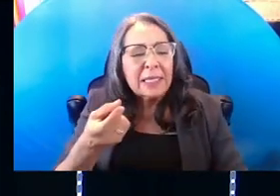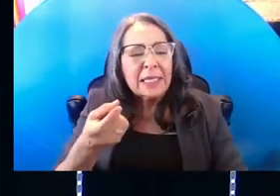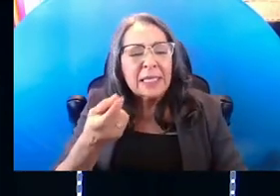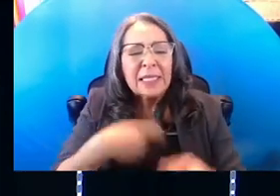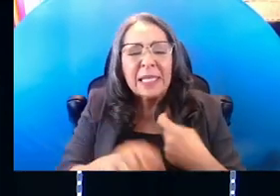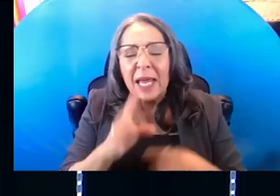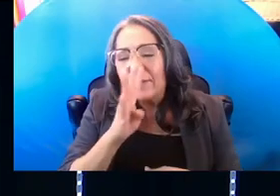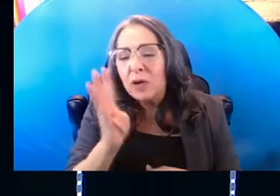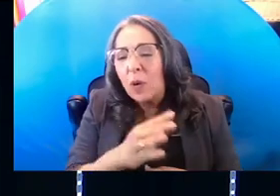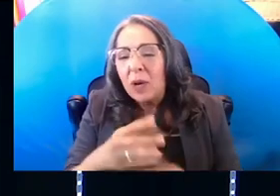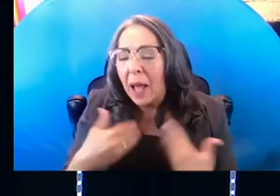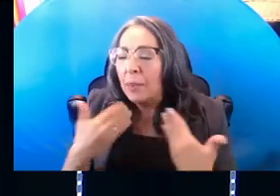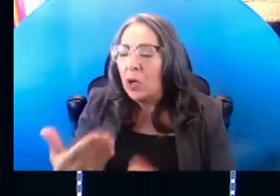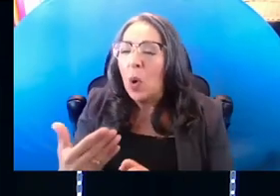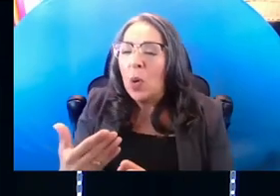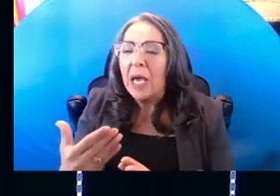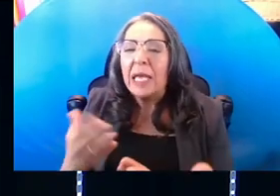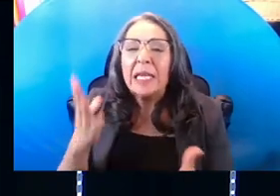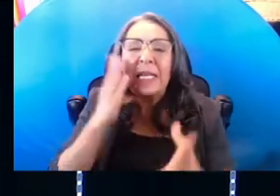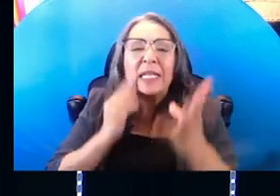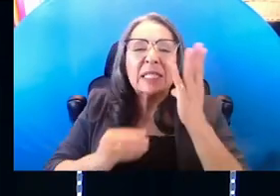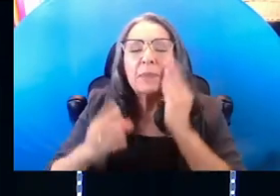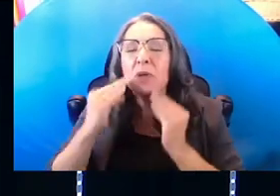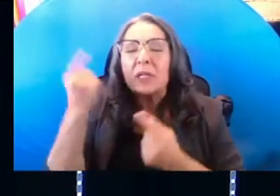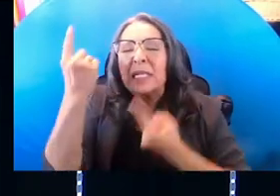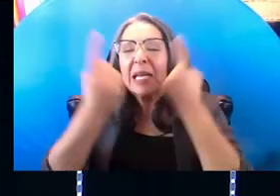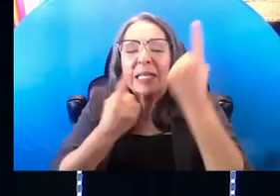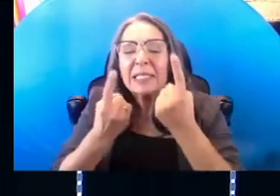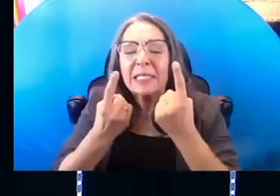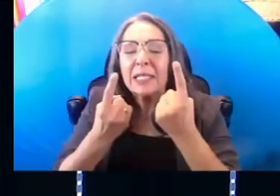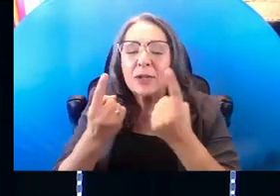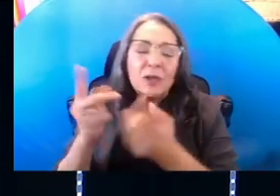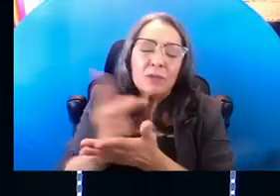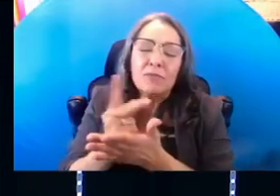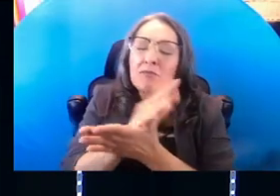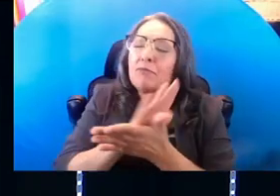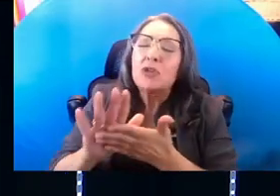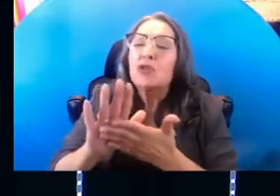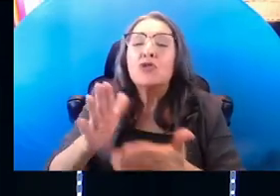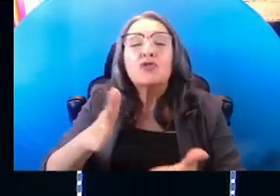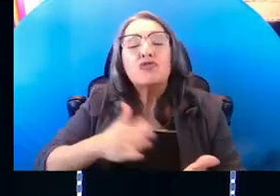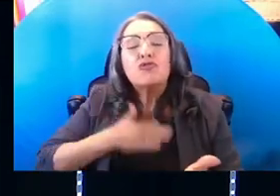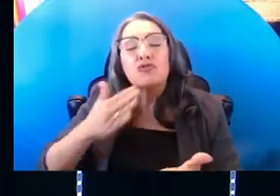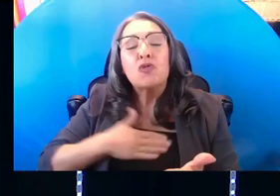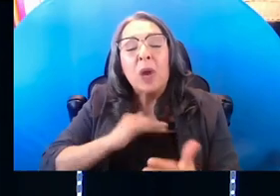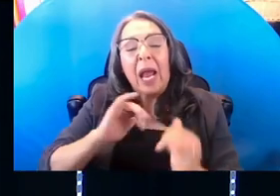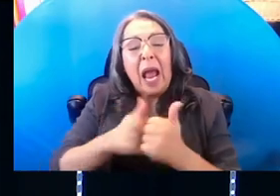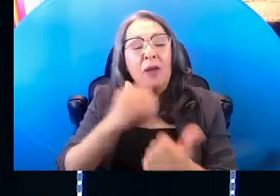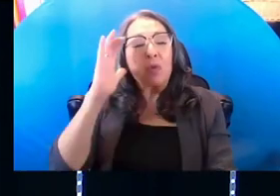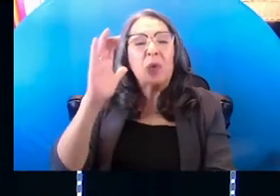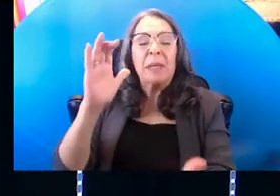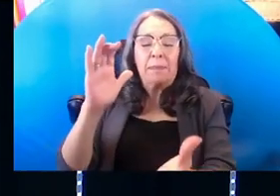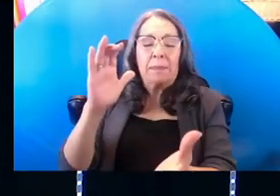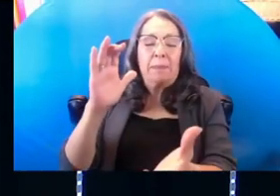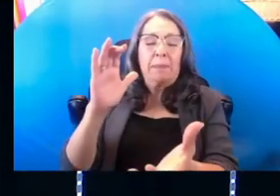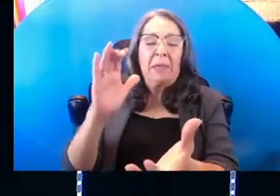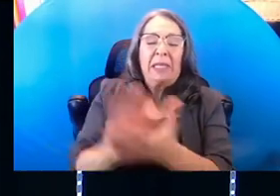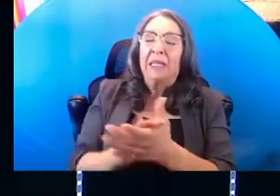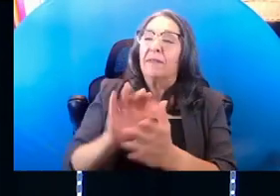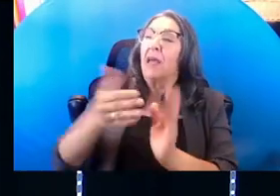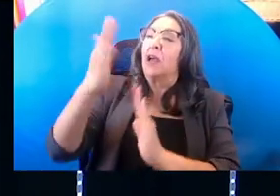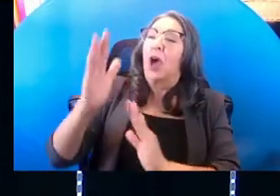I'm going to live in it, and I'm going to consider it pure joy. How do we get to that place where we believe that God's going to do something different in